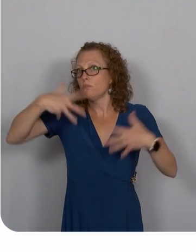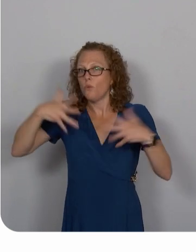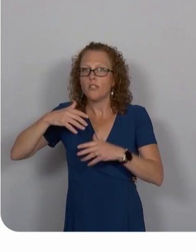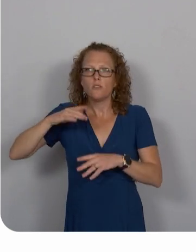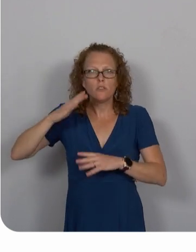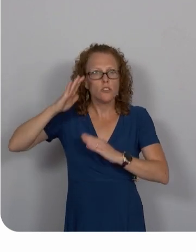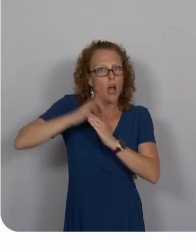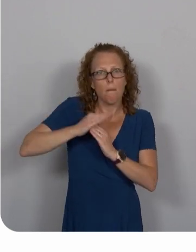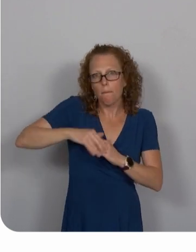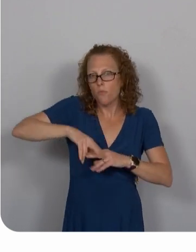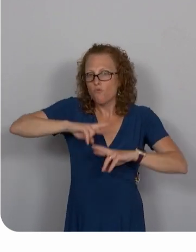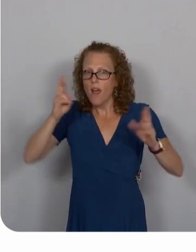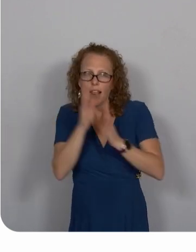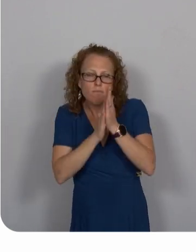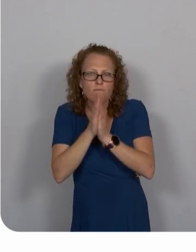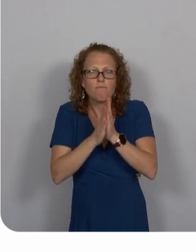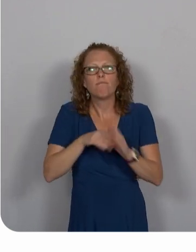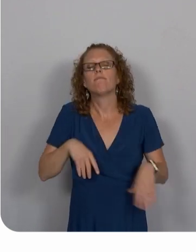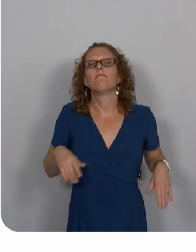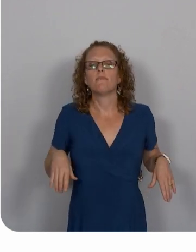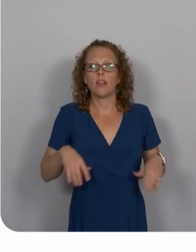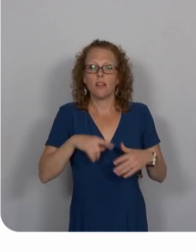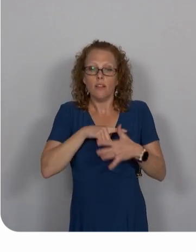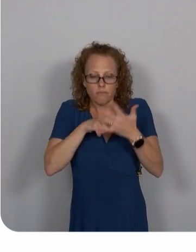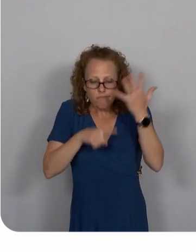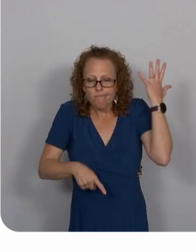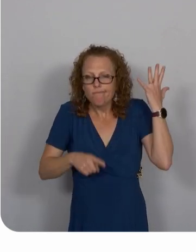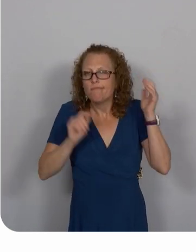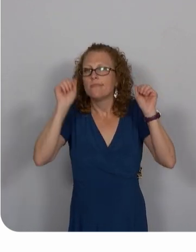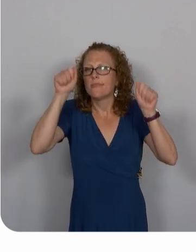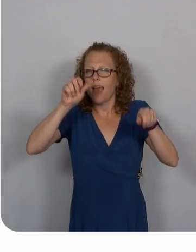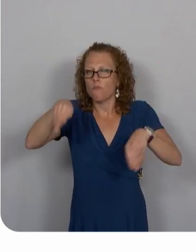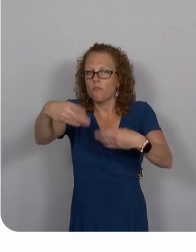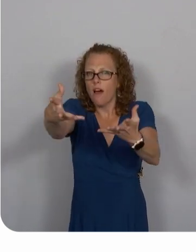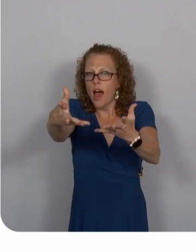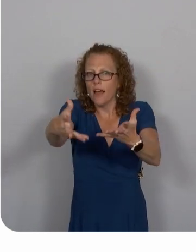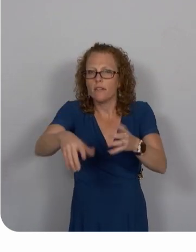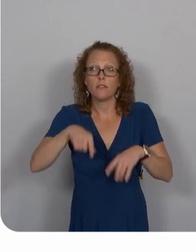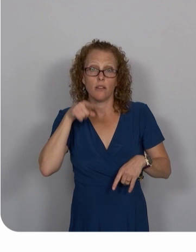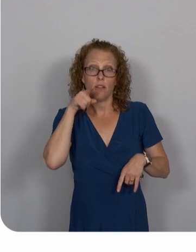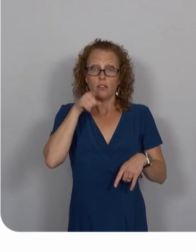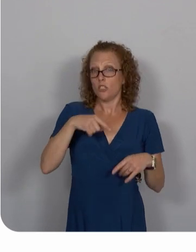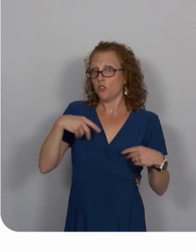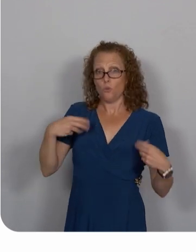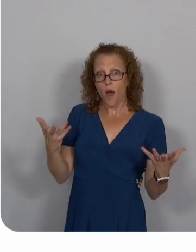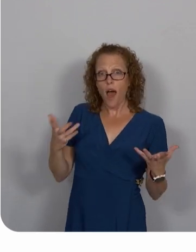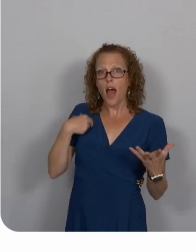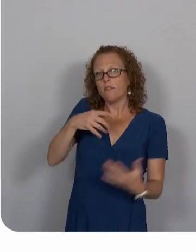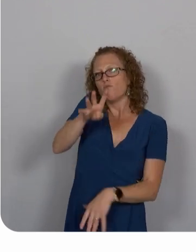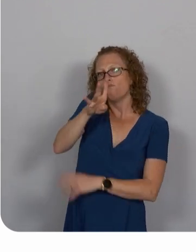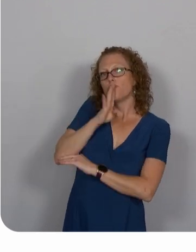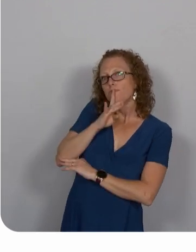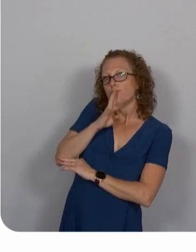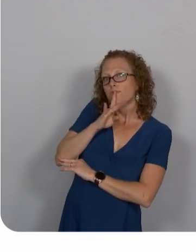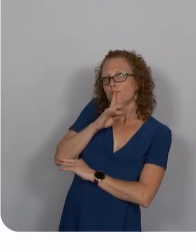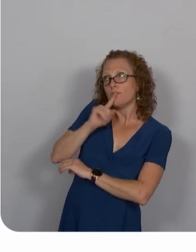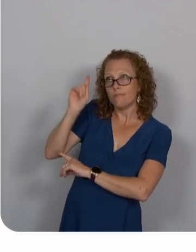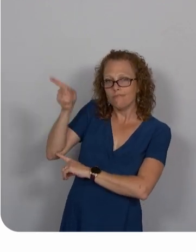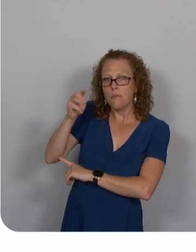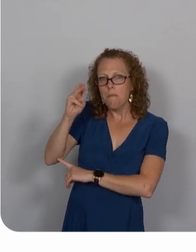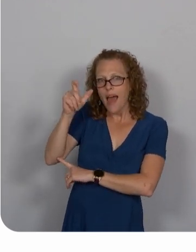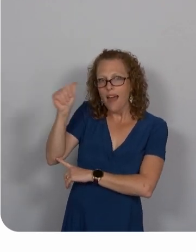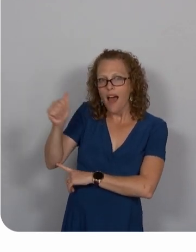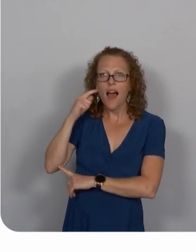news. And on top of being able to speak to Meta AI, soon you're going to be able to show it things using the